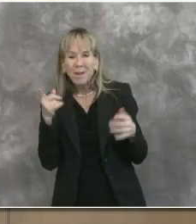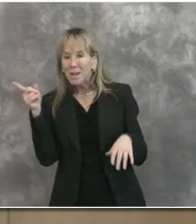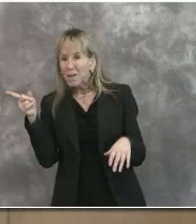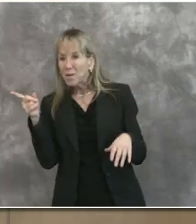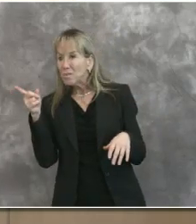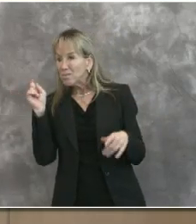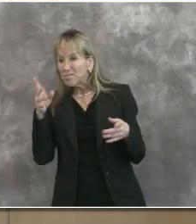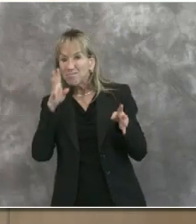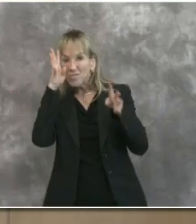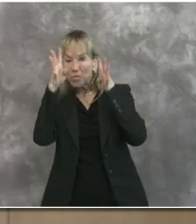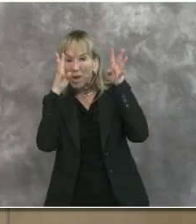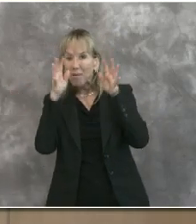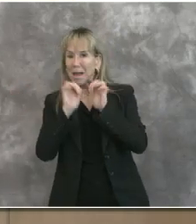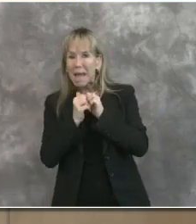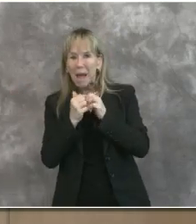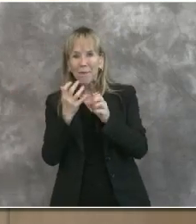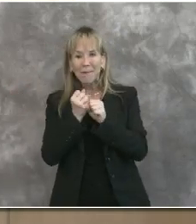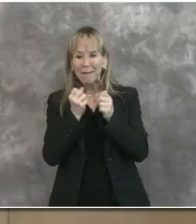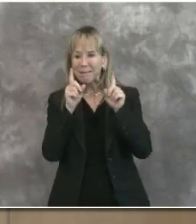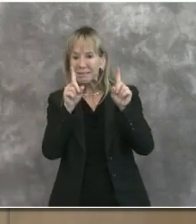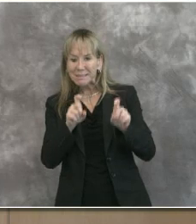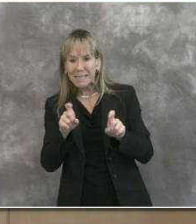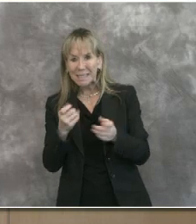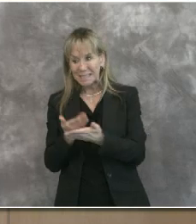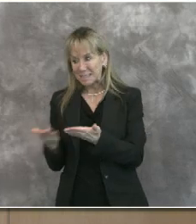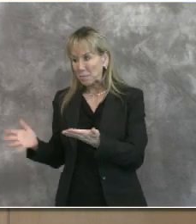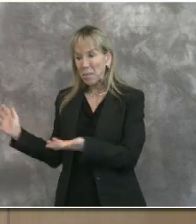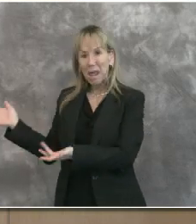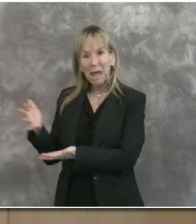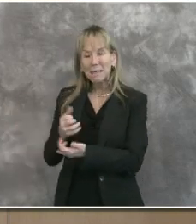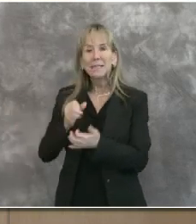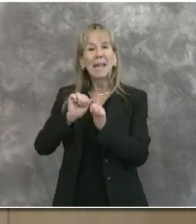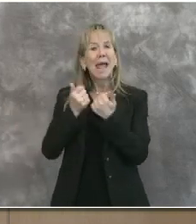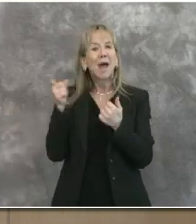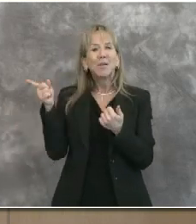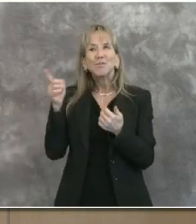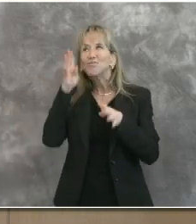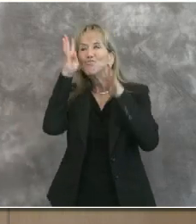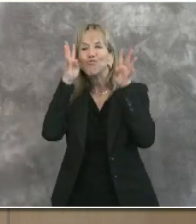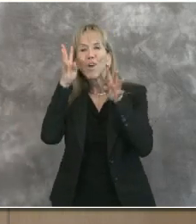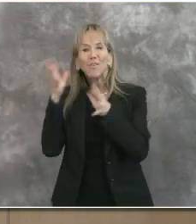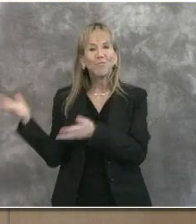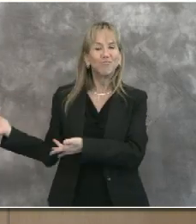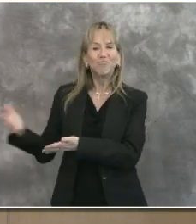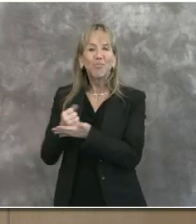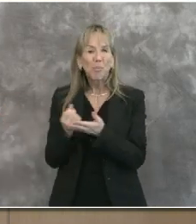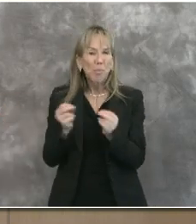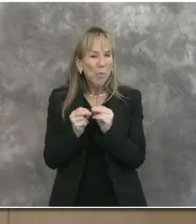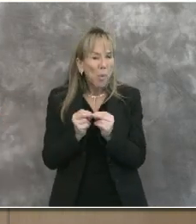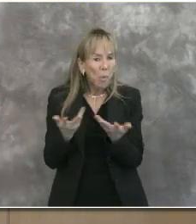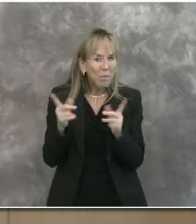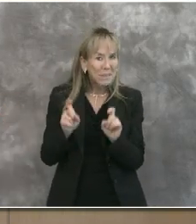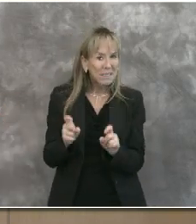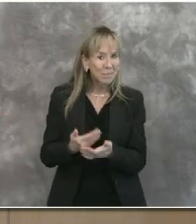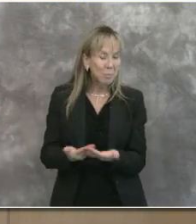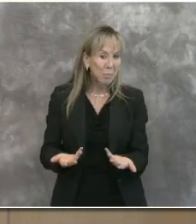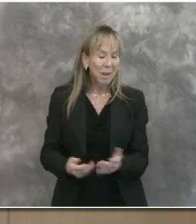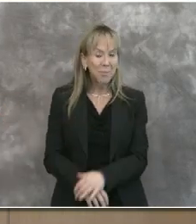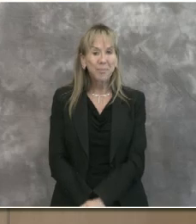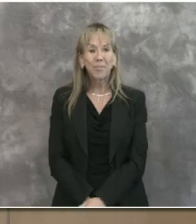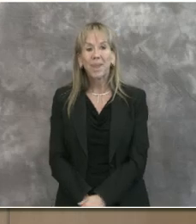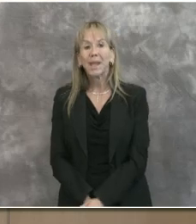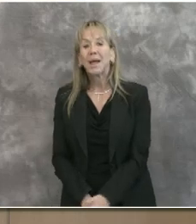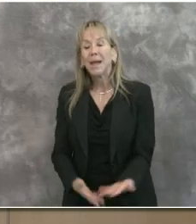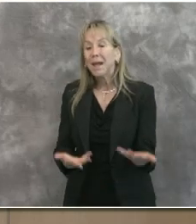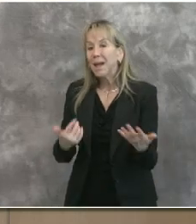get creative in getting the testing supplies that you need? And if so, how? Well, I'm perhaps not the best person